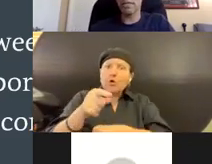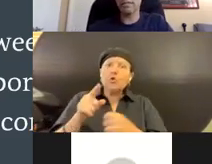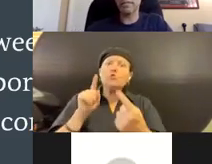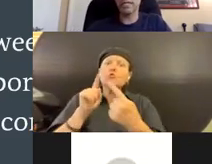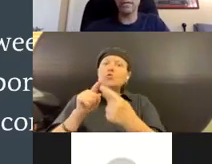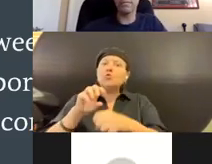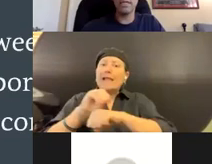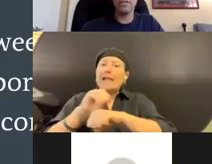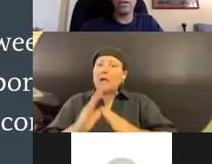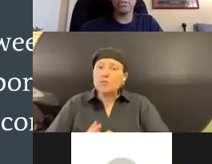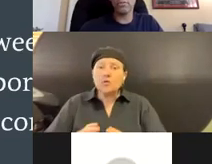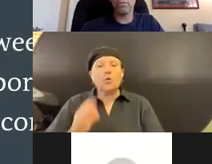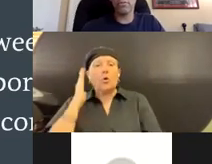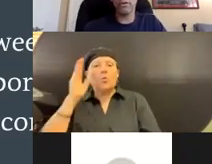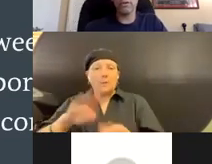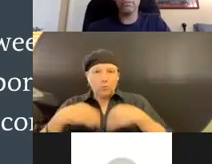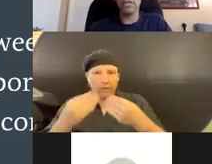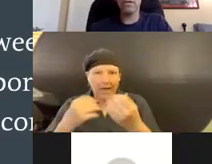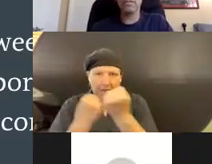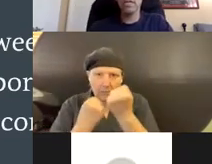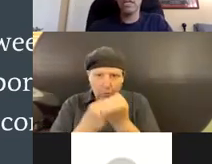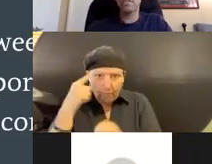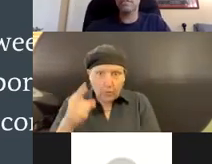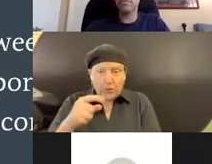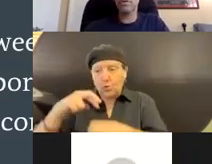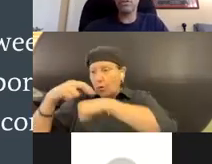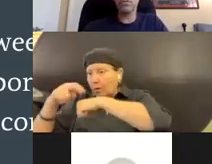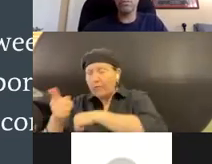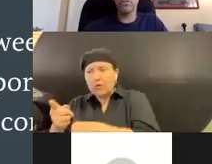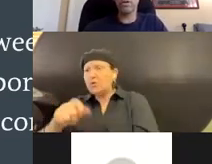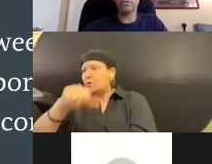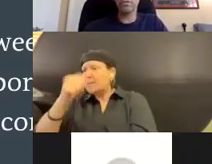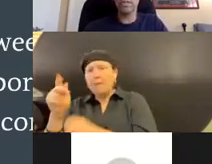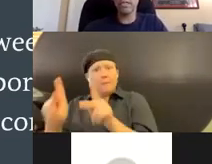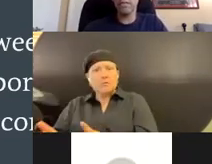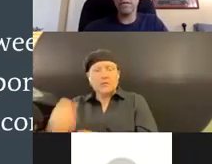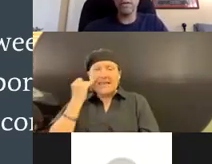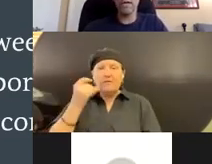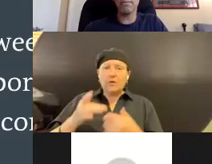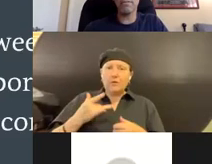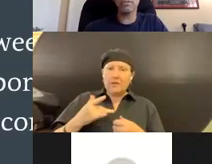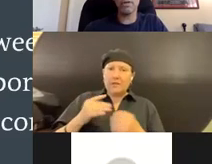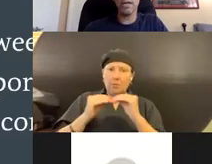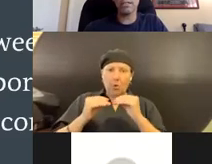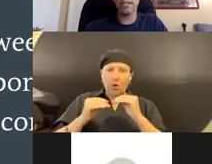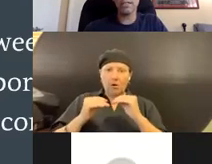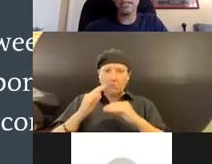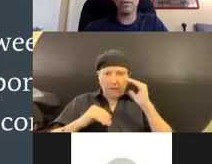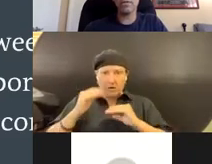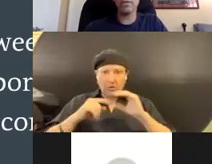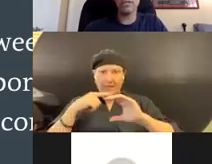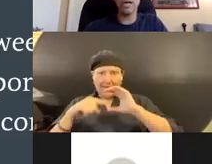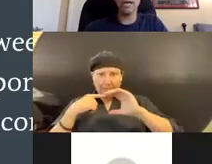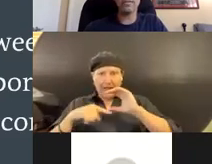that place. They can also refer you to somebody else. If it's something where you feel more comfortable sending an email, I've also attached that